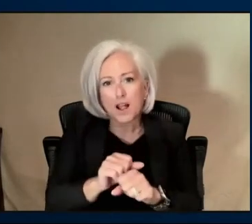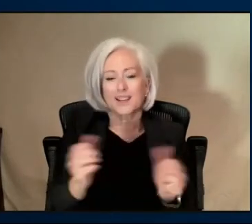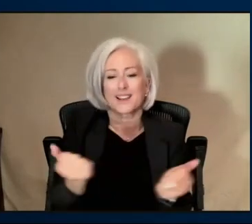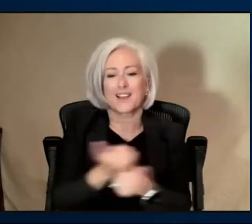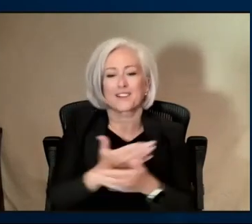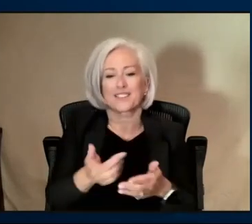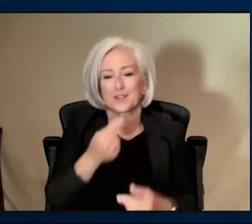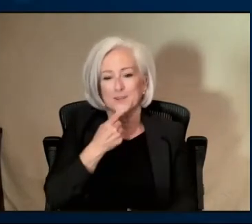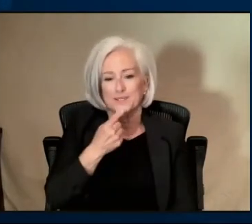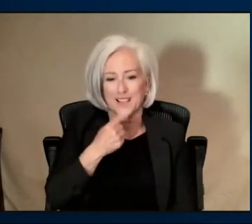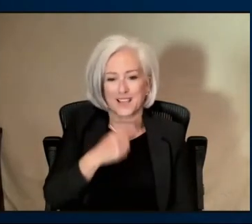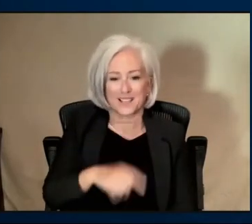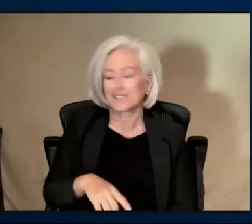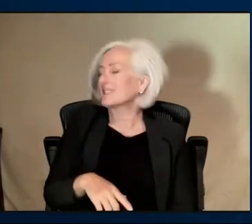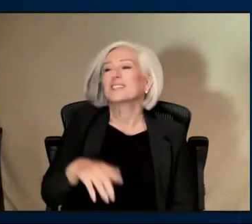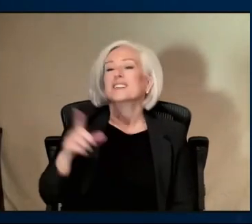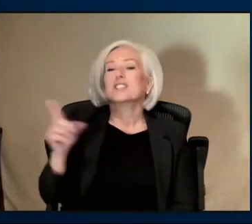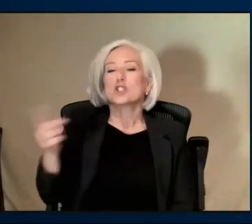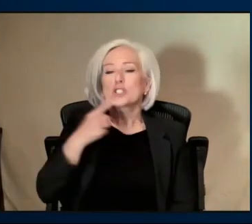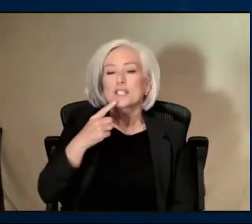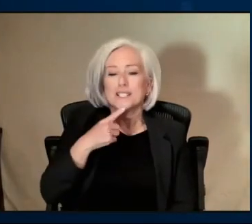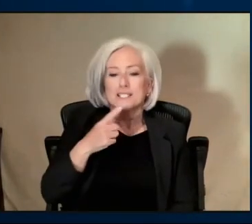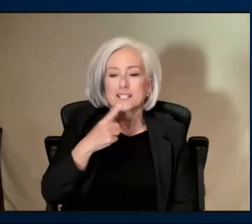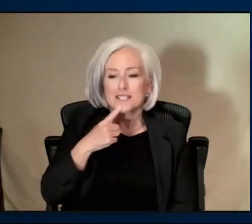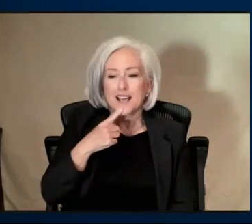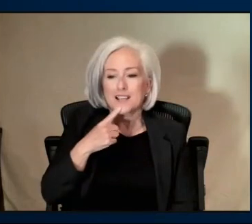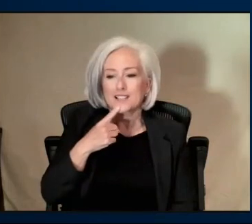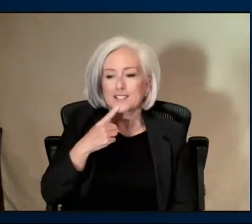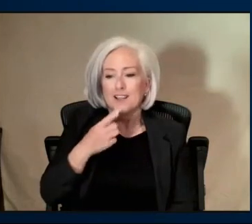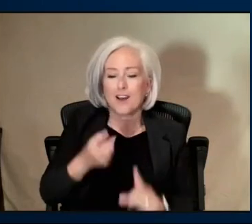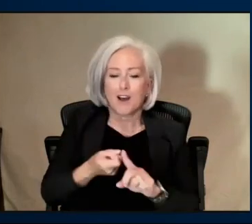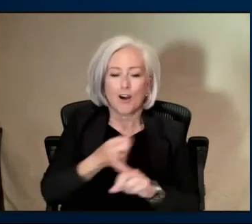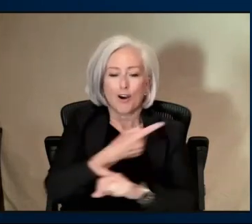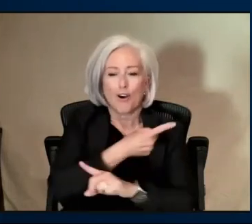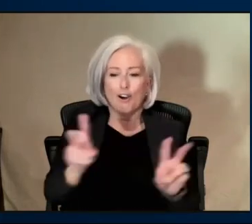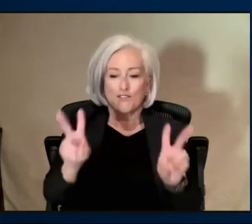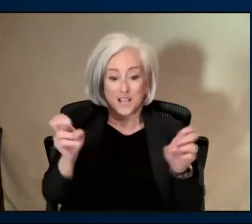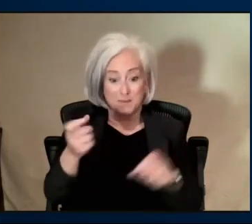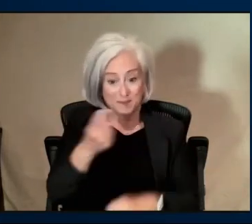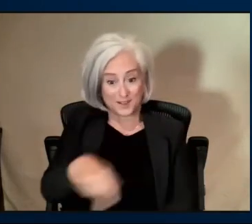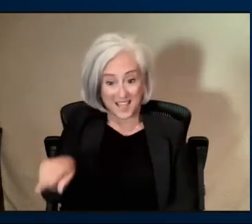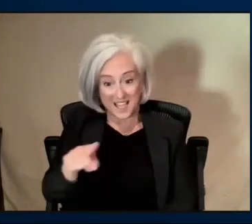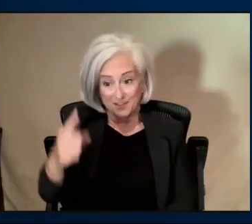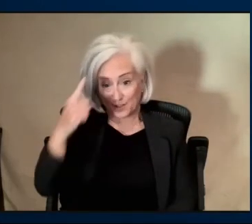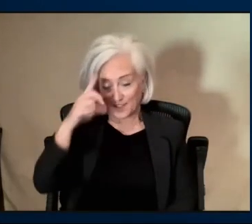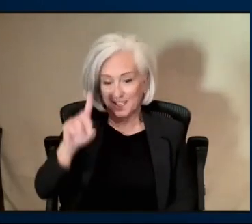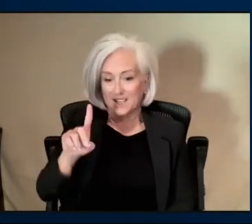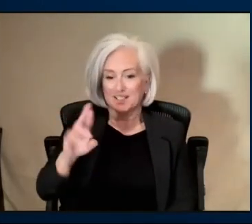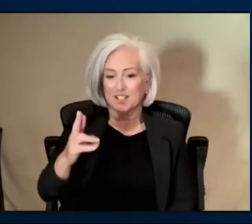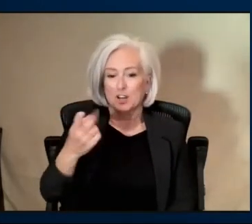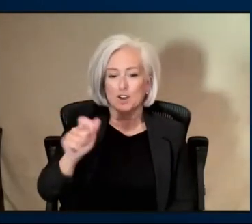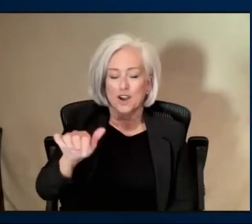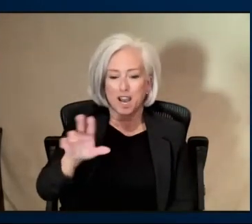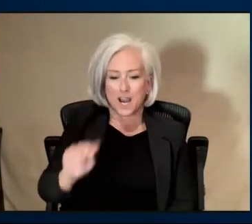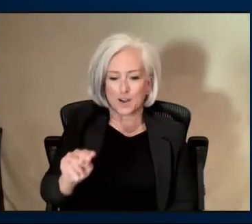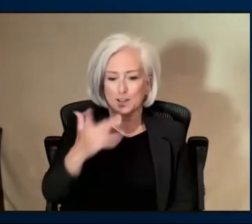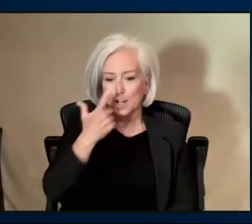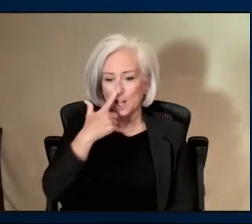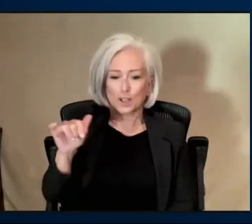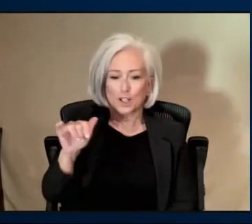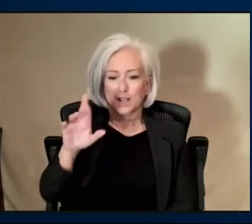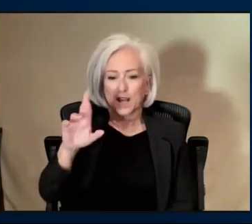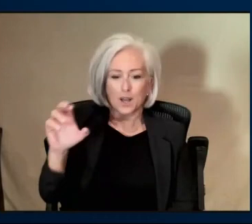but she says, totally off topic, but does anyone else think that Dr. Harrison resembles rock star John